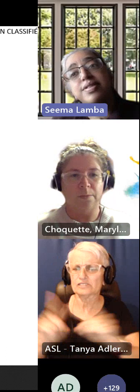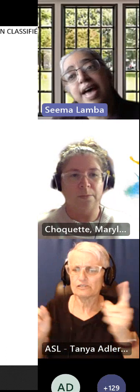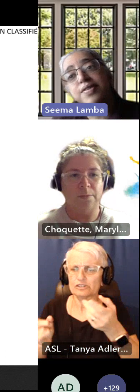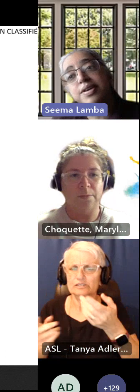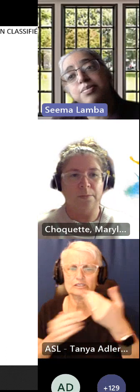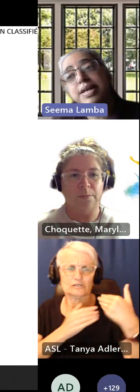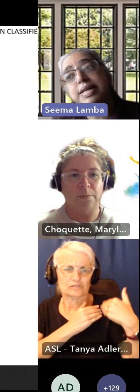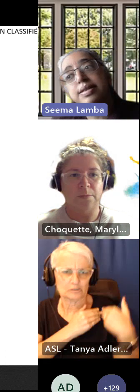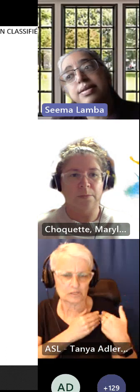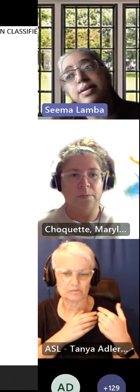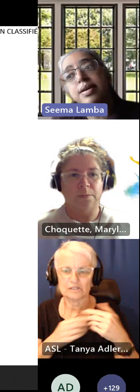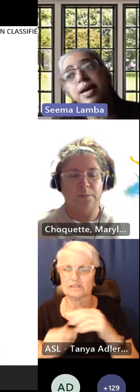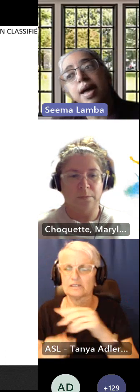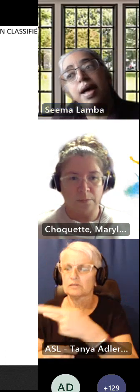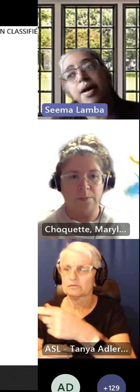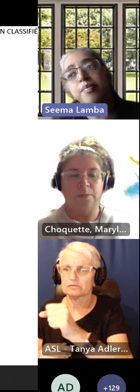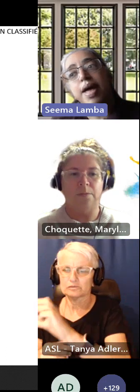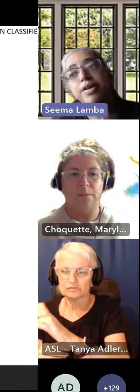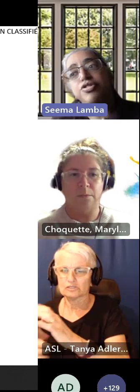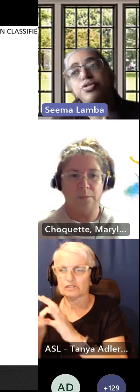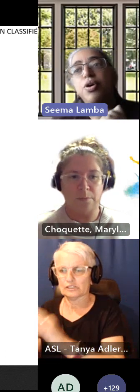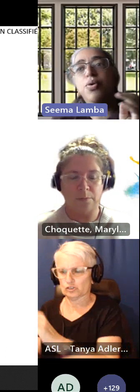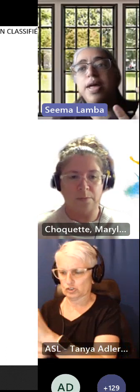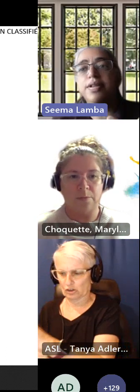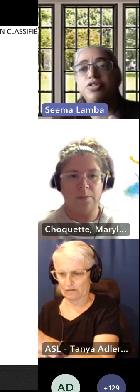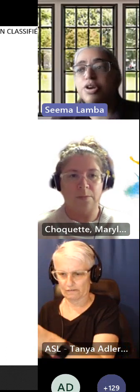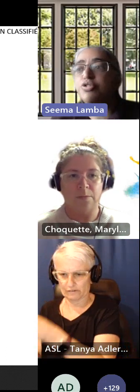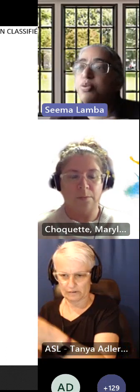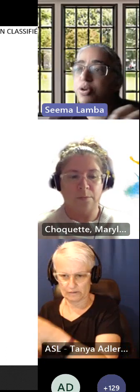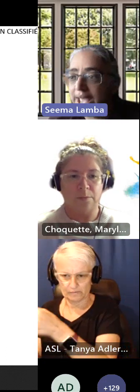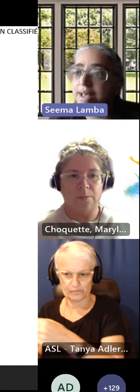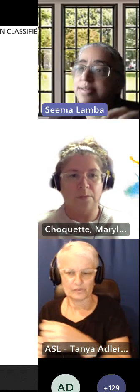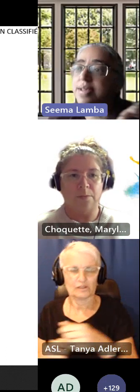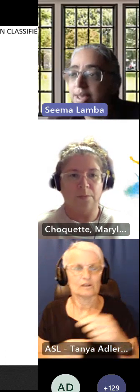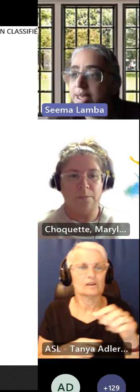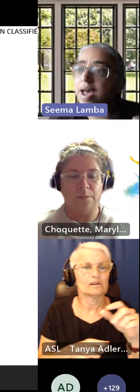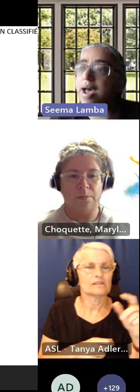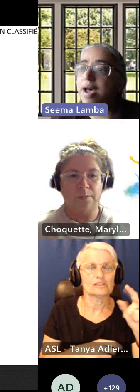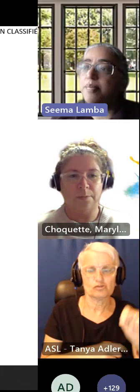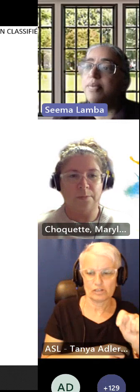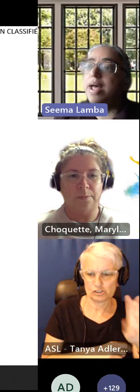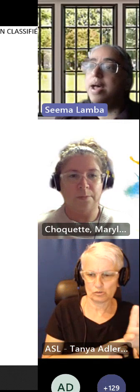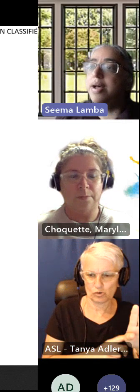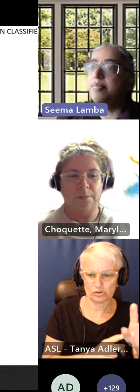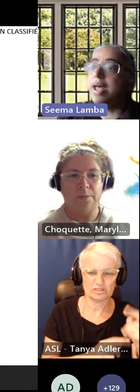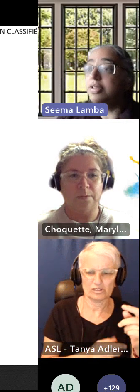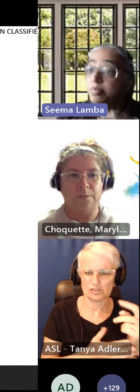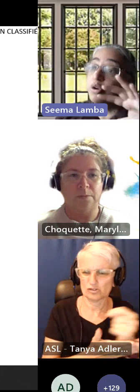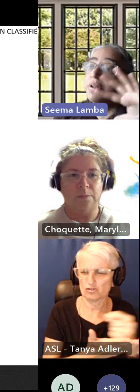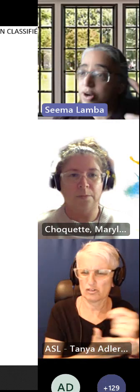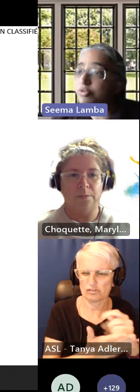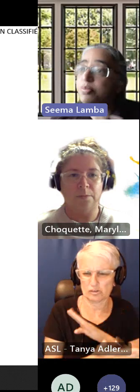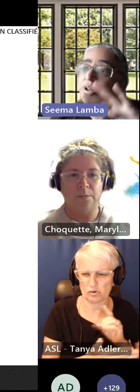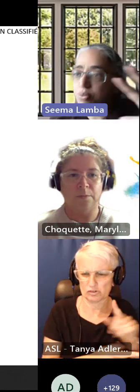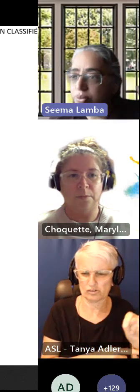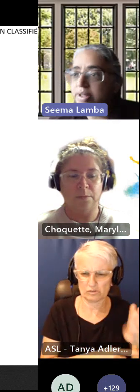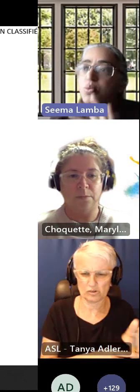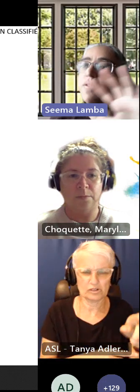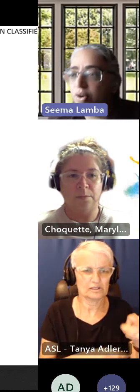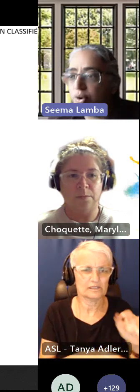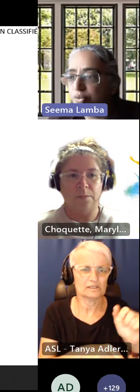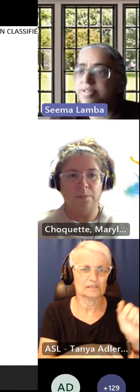Commission around the staffing piece, as you know, and then Treasury Board as the employer. But Treasury